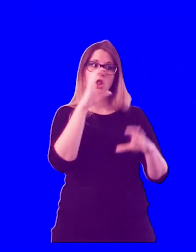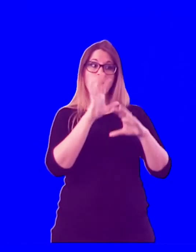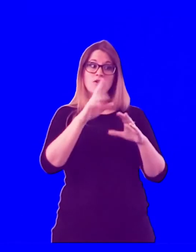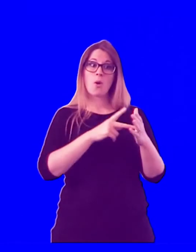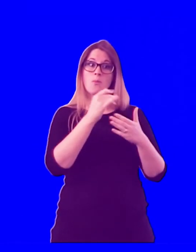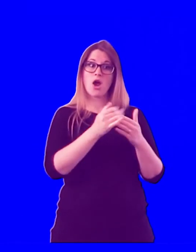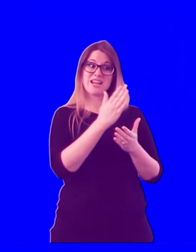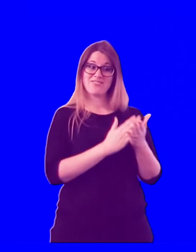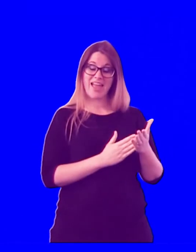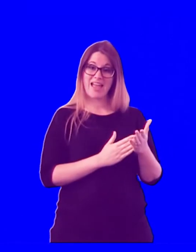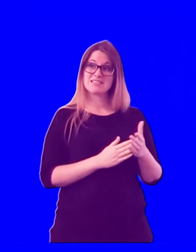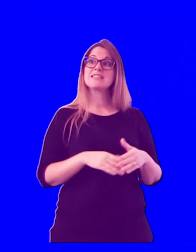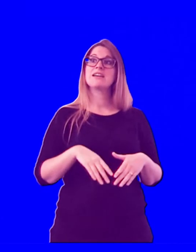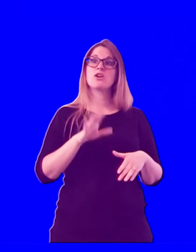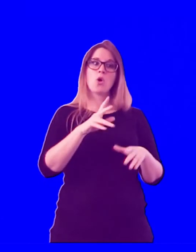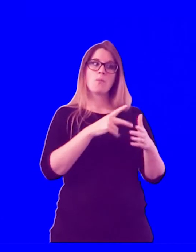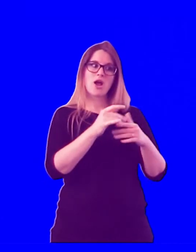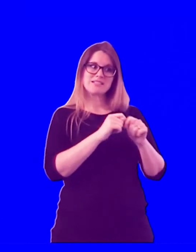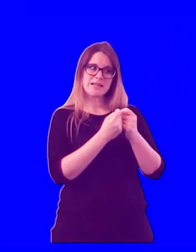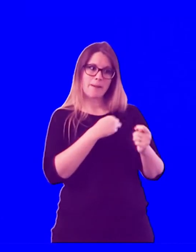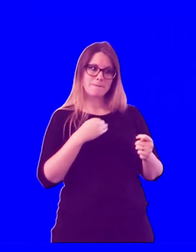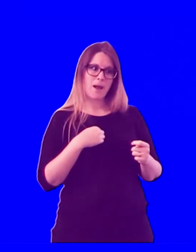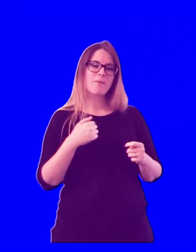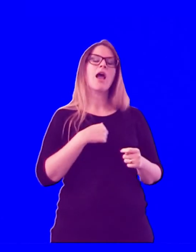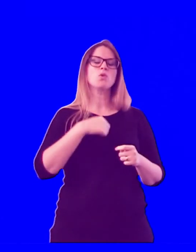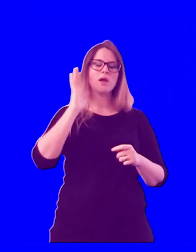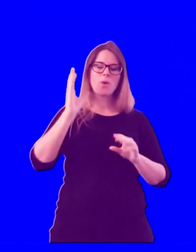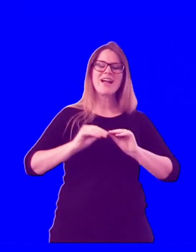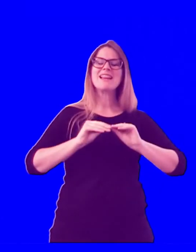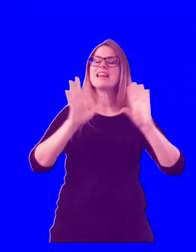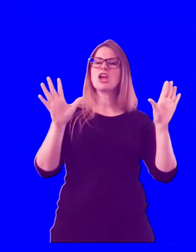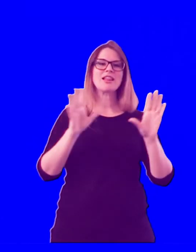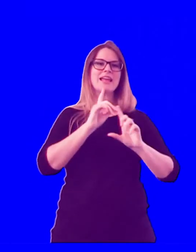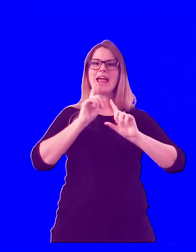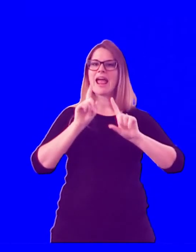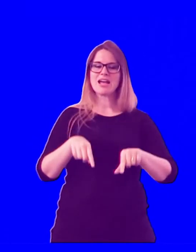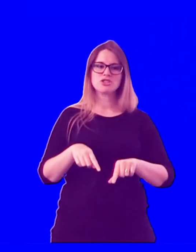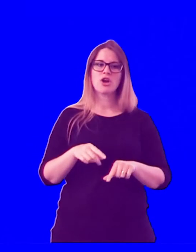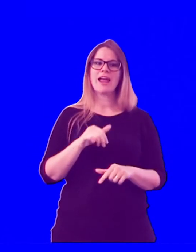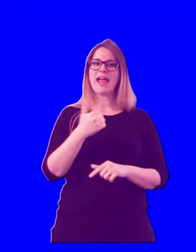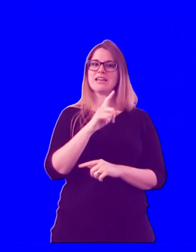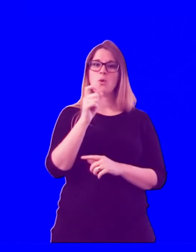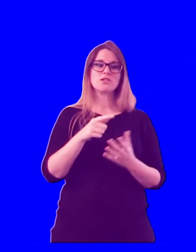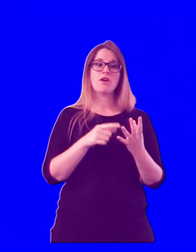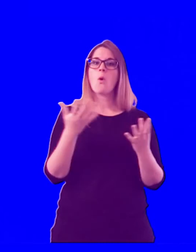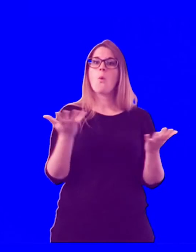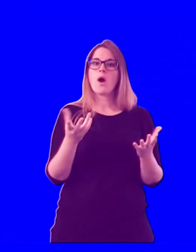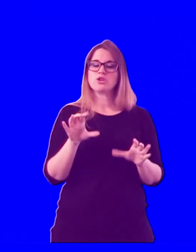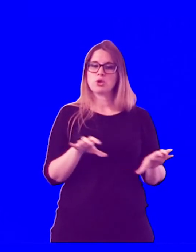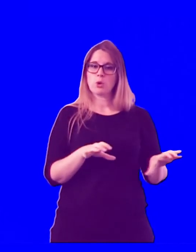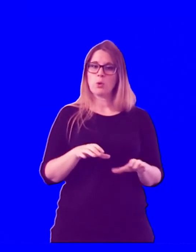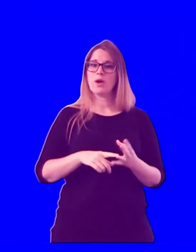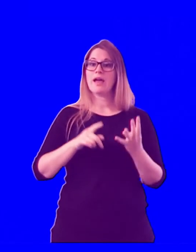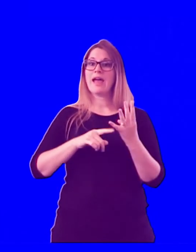project phase, you look for the project team member, and we will clearly and distinctly answer for you the questions of what do I do and